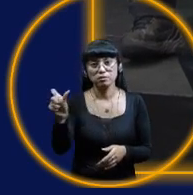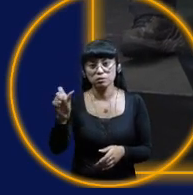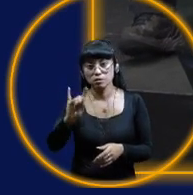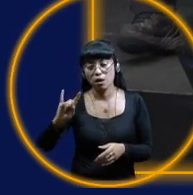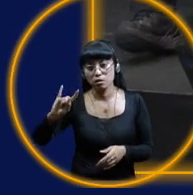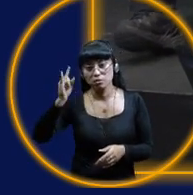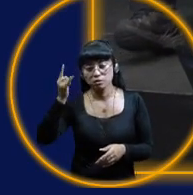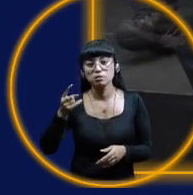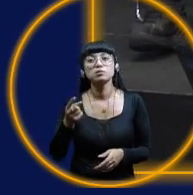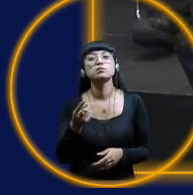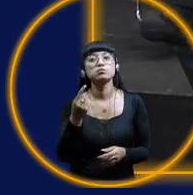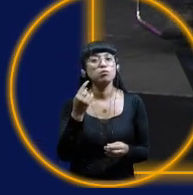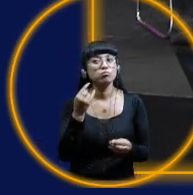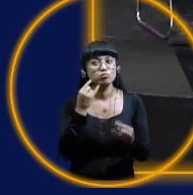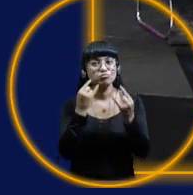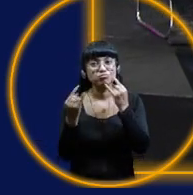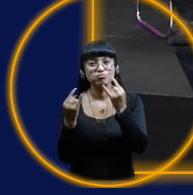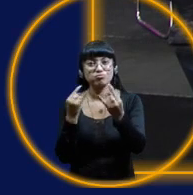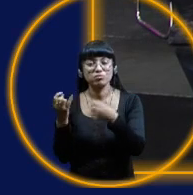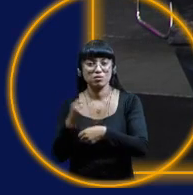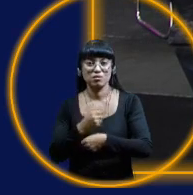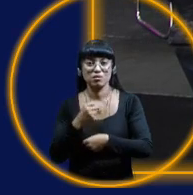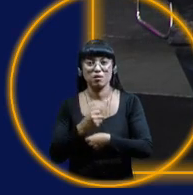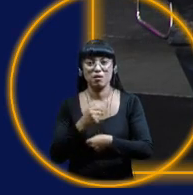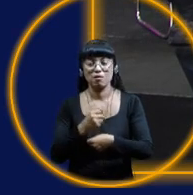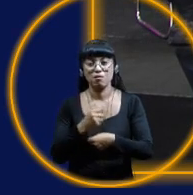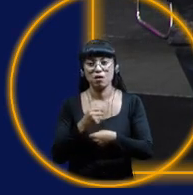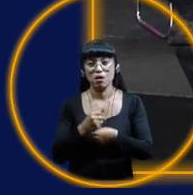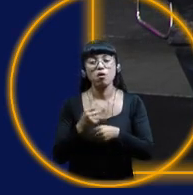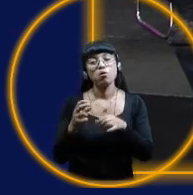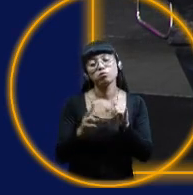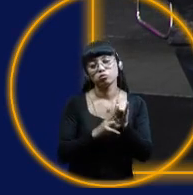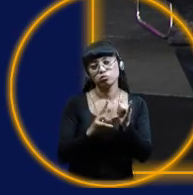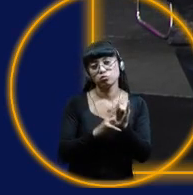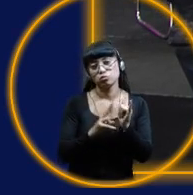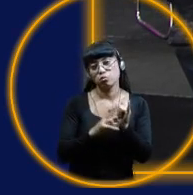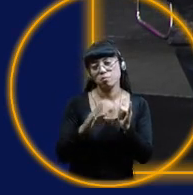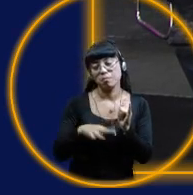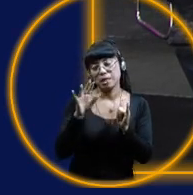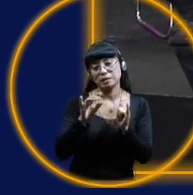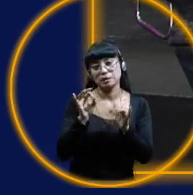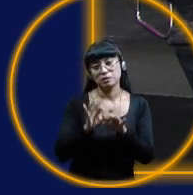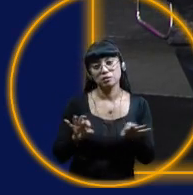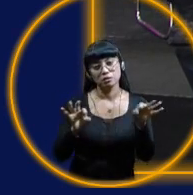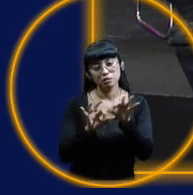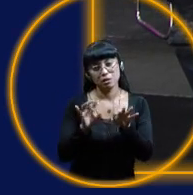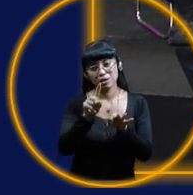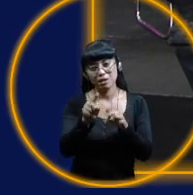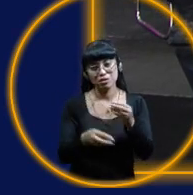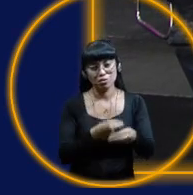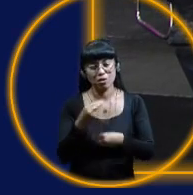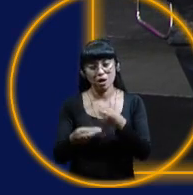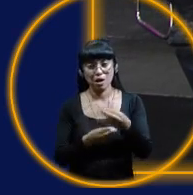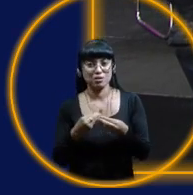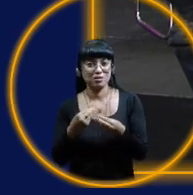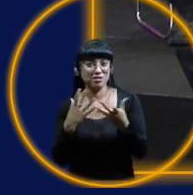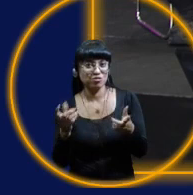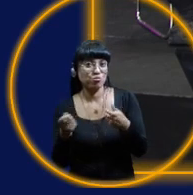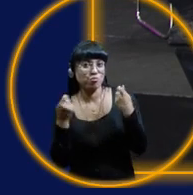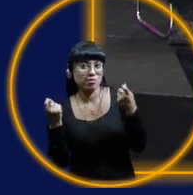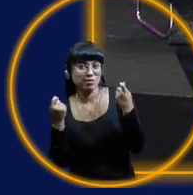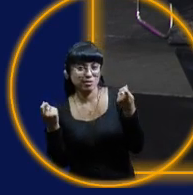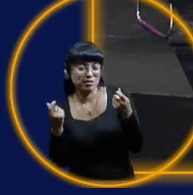YouTube, they're more likely to be interested in your Patreon and your other offerings. Then as far as advertisers